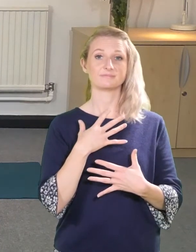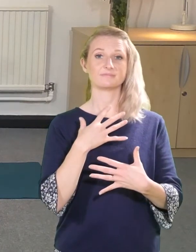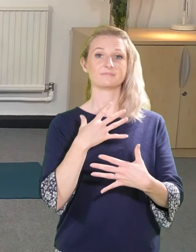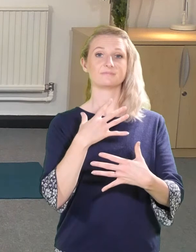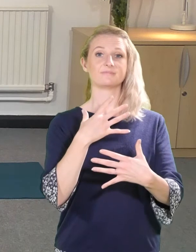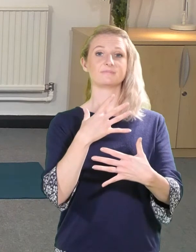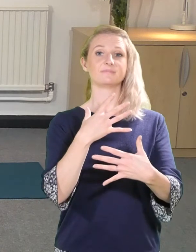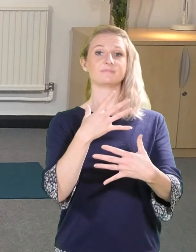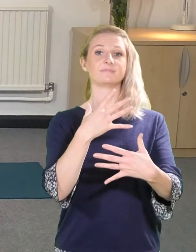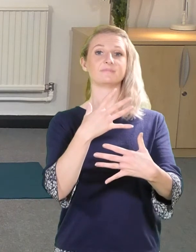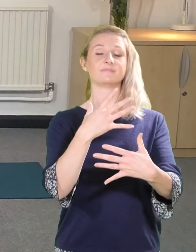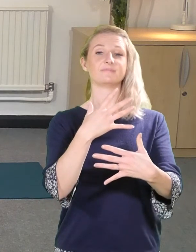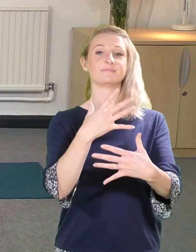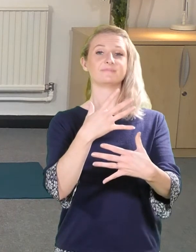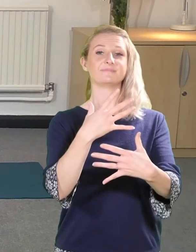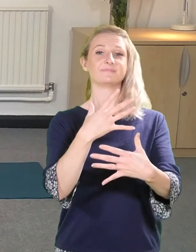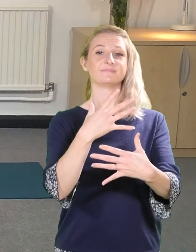Inhale.